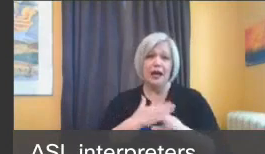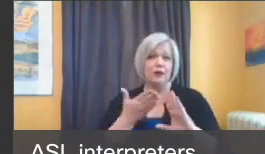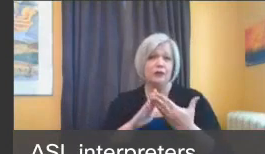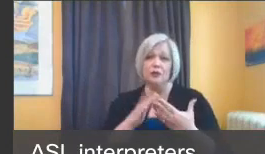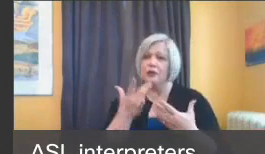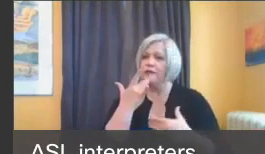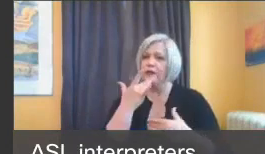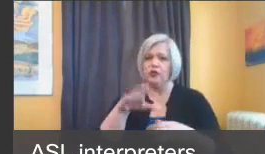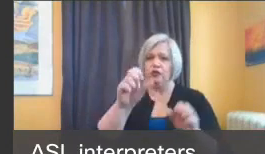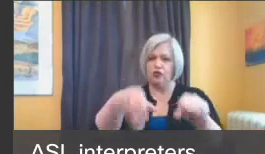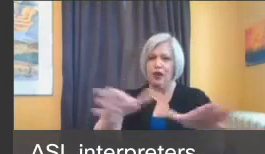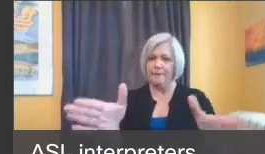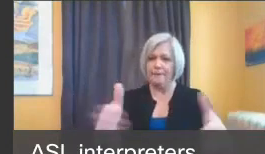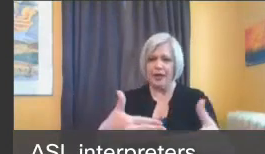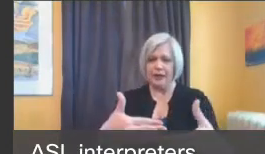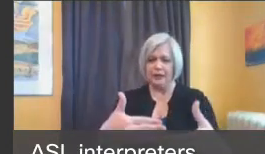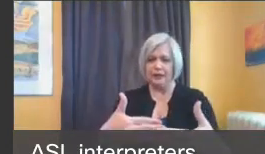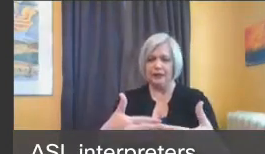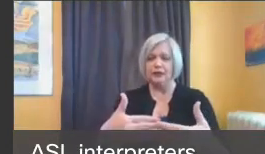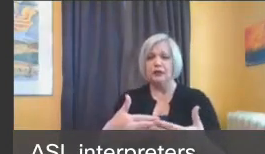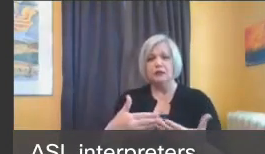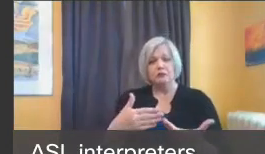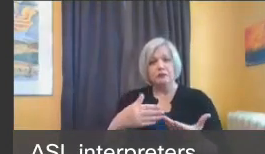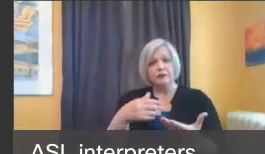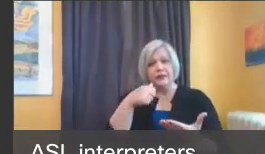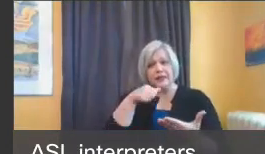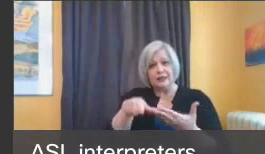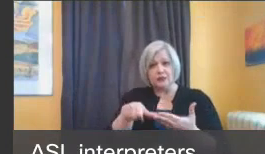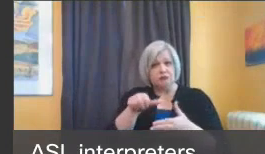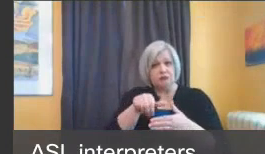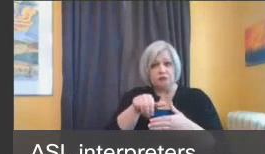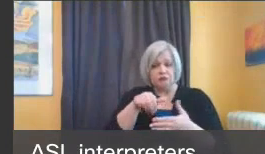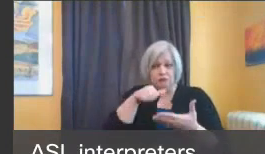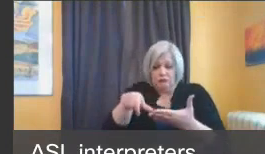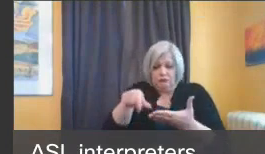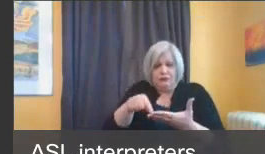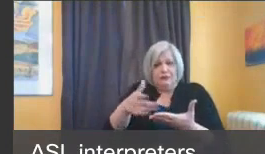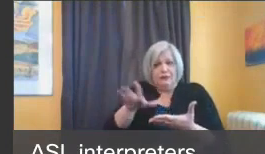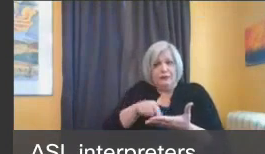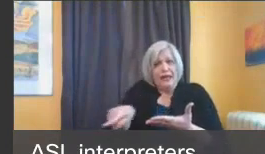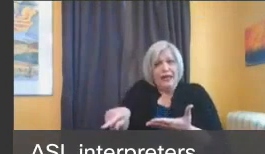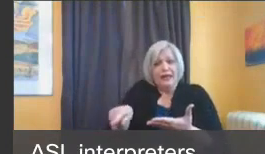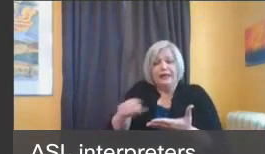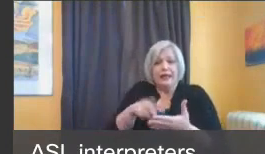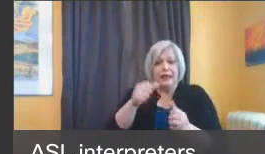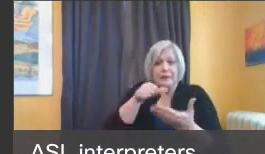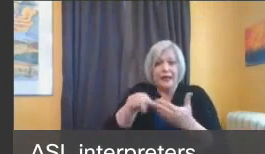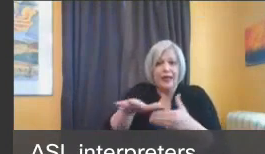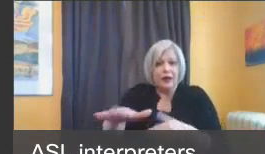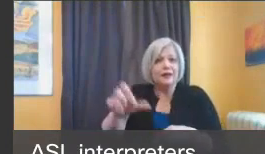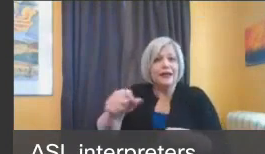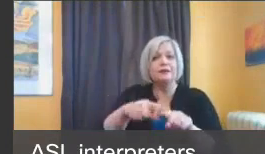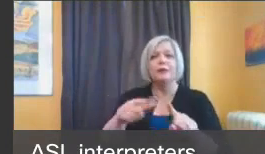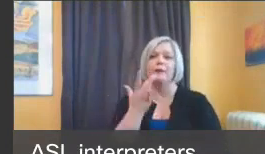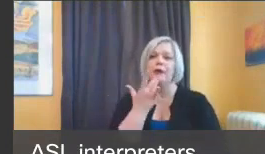drop boxes. So they, you know, it's postage paid, so they can actually drop it in any mailbox and it'll come back to us. But people prefer the